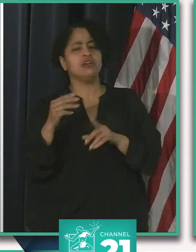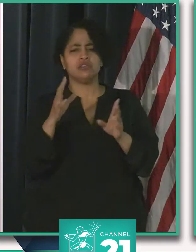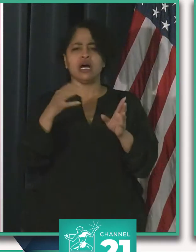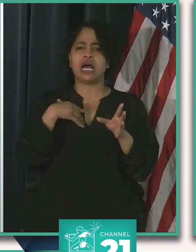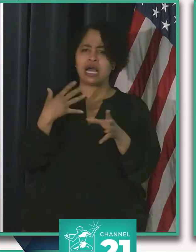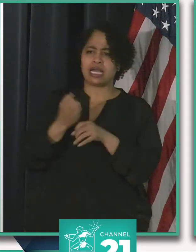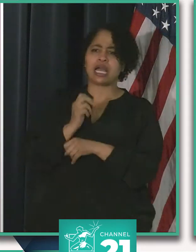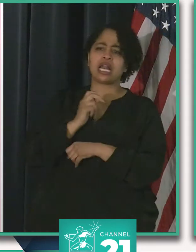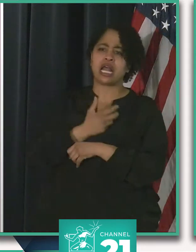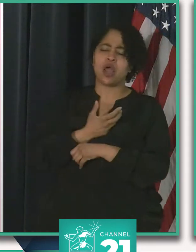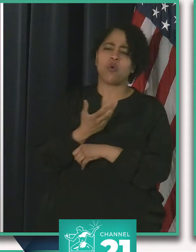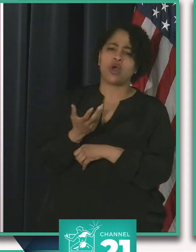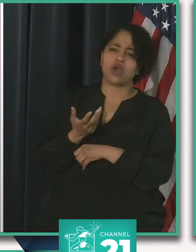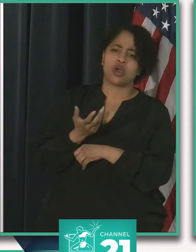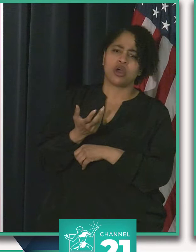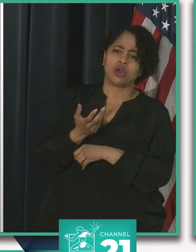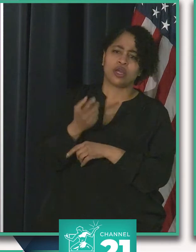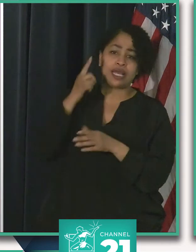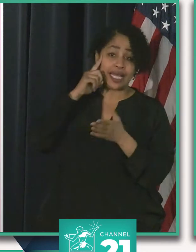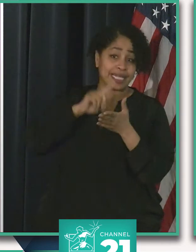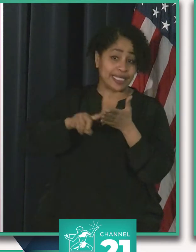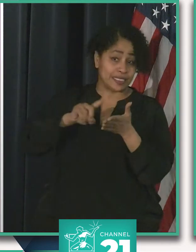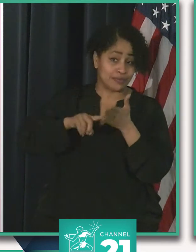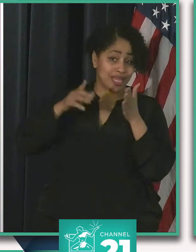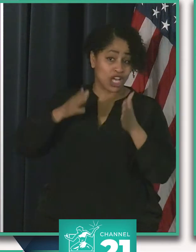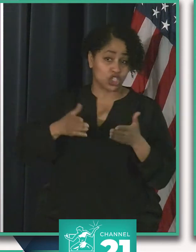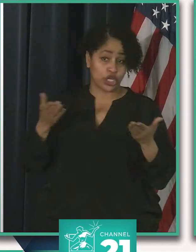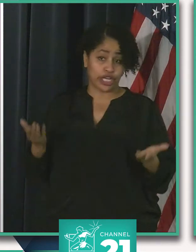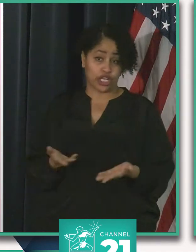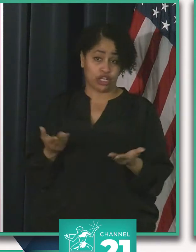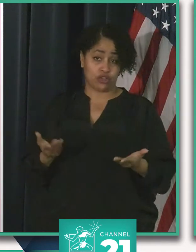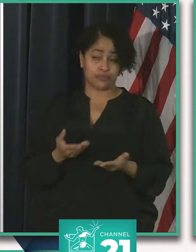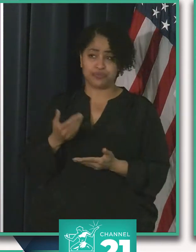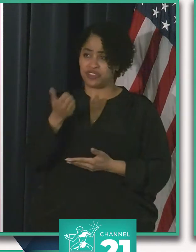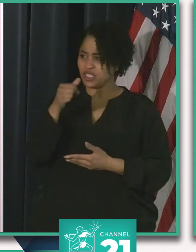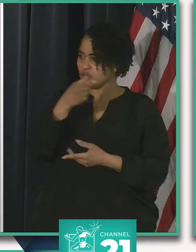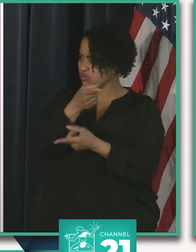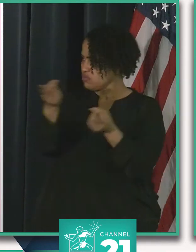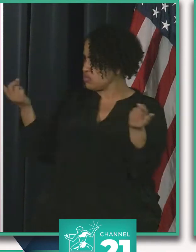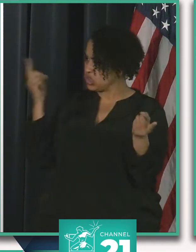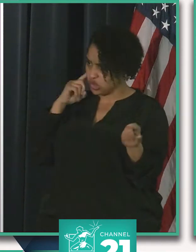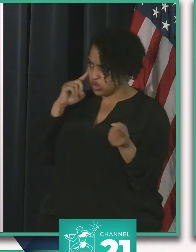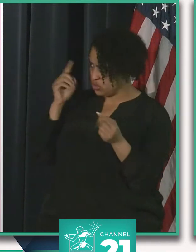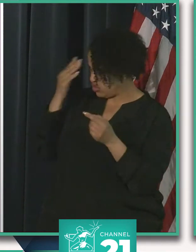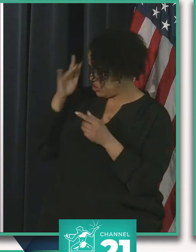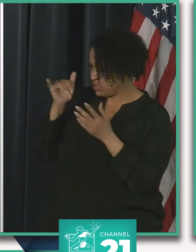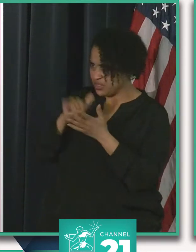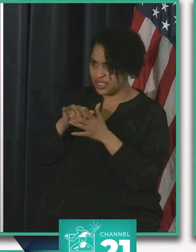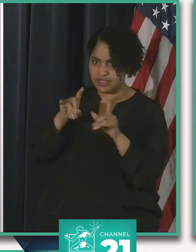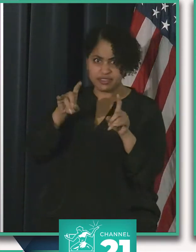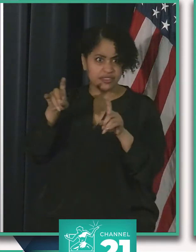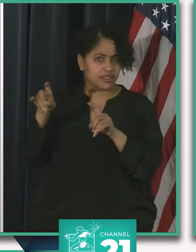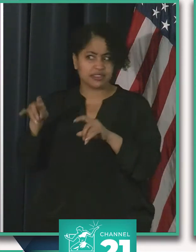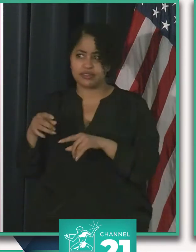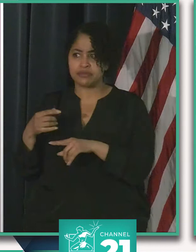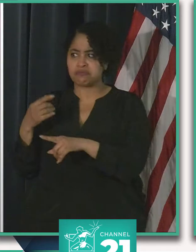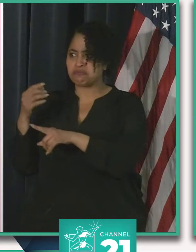got our inspector here. So does anybody know about this?